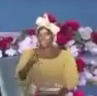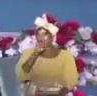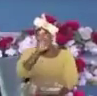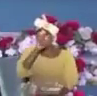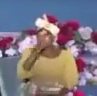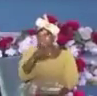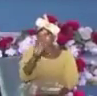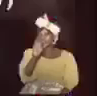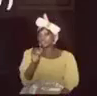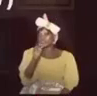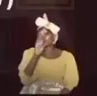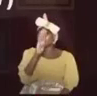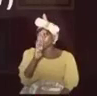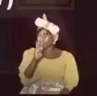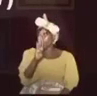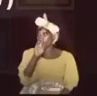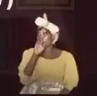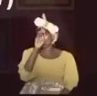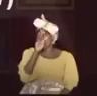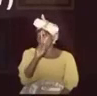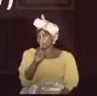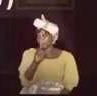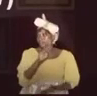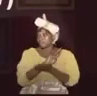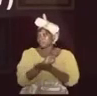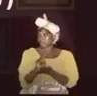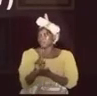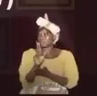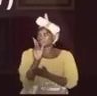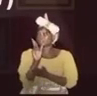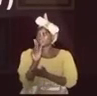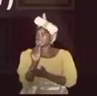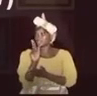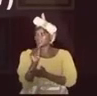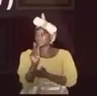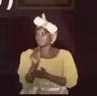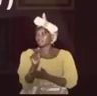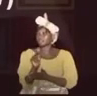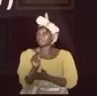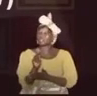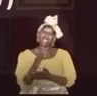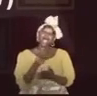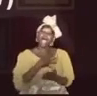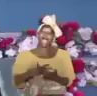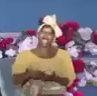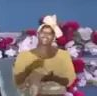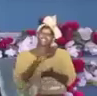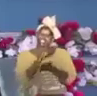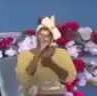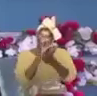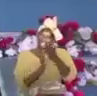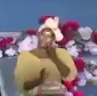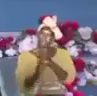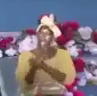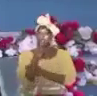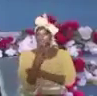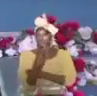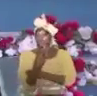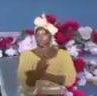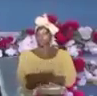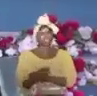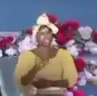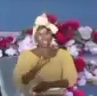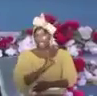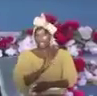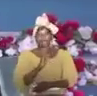1, 13 to 22. And then Job chapter 2, 7 to 9. For time's sake, I'm not